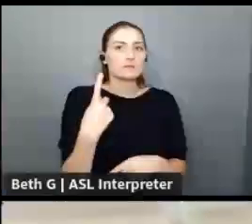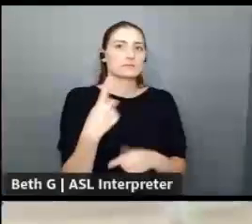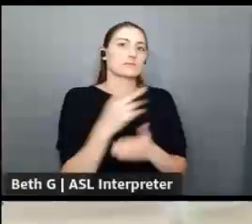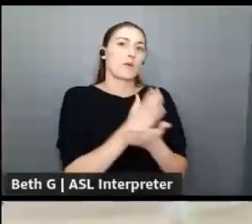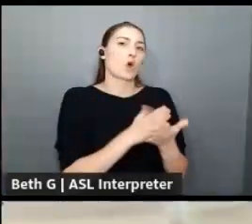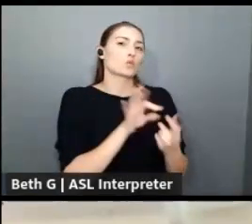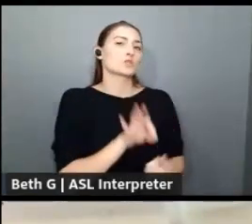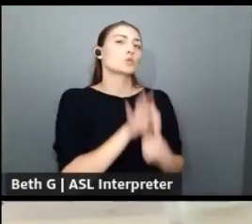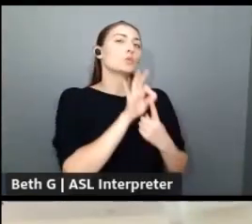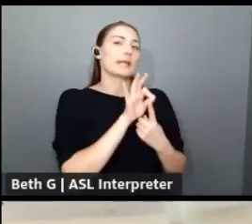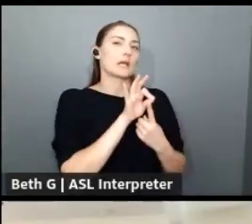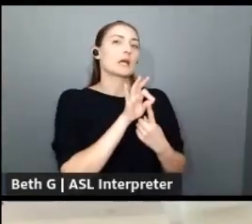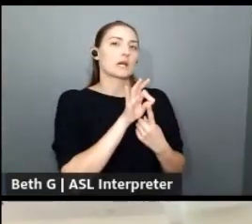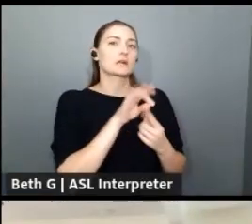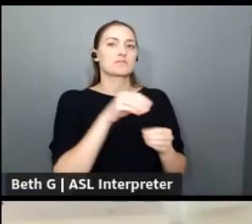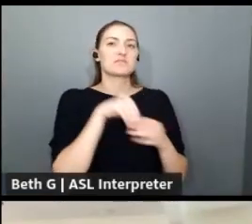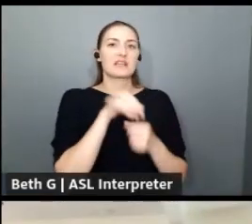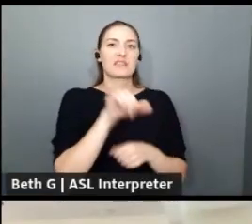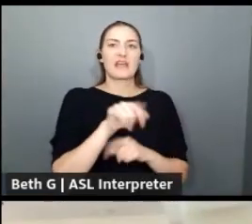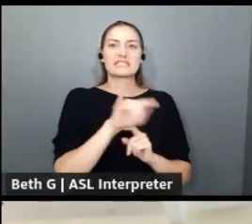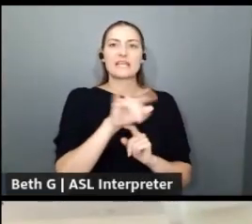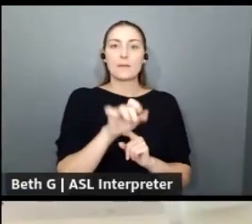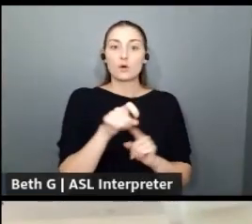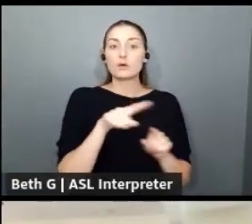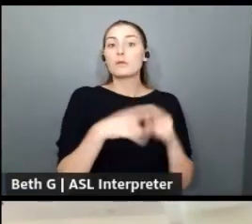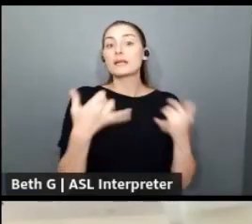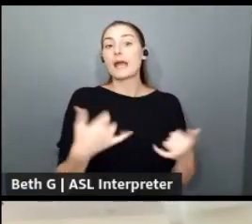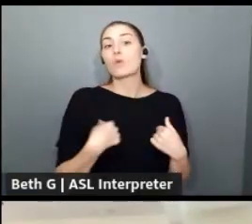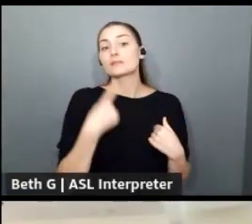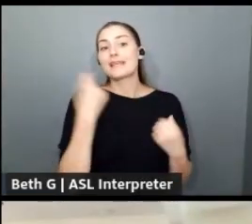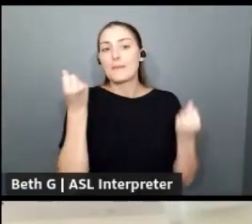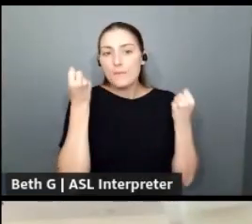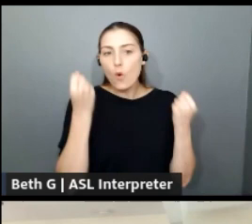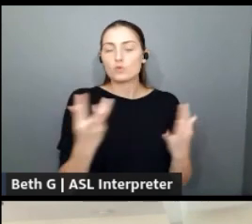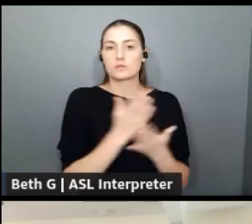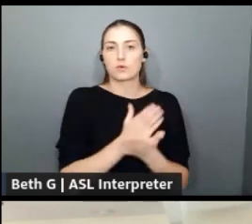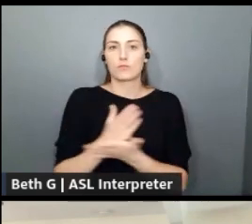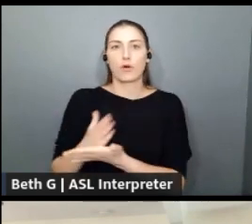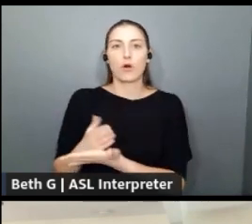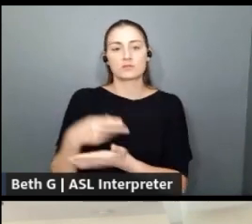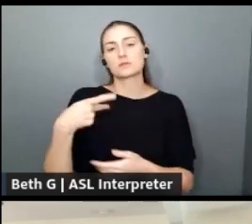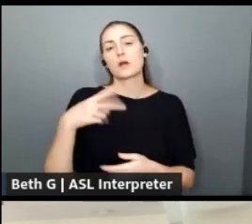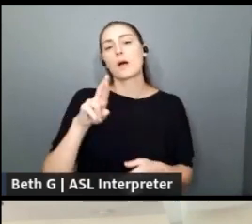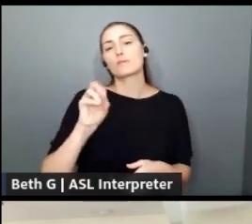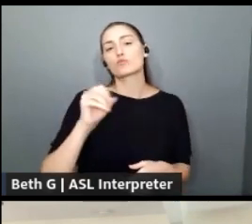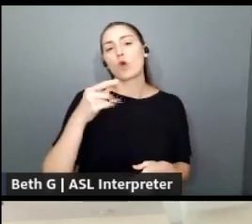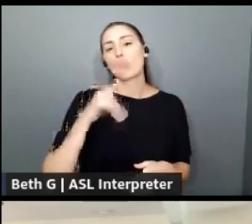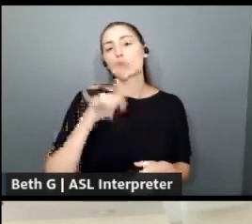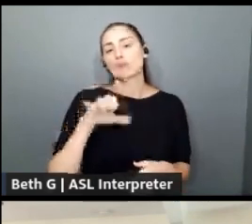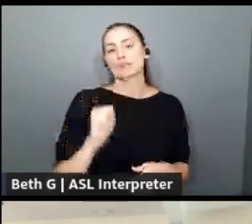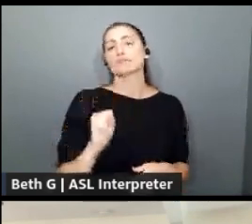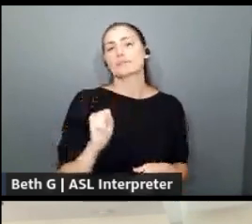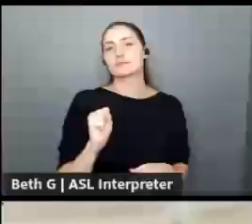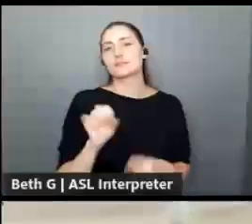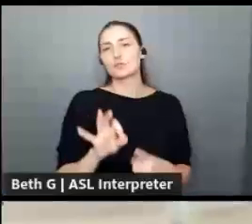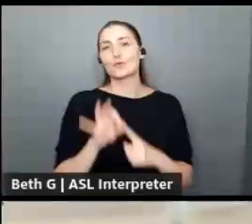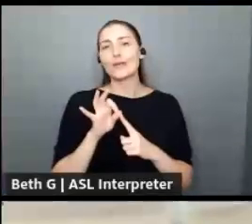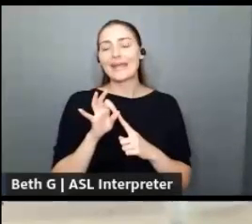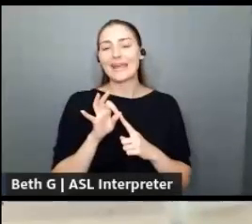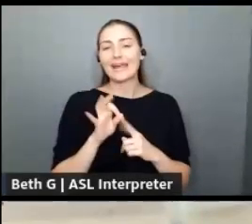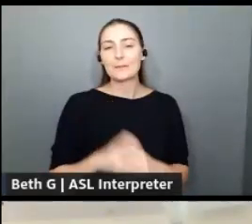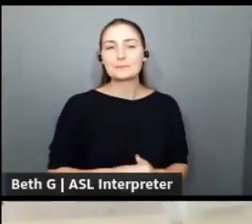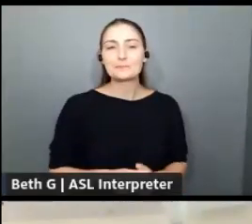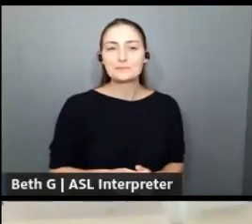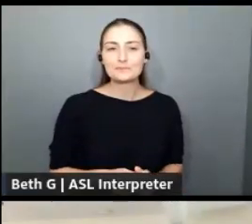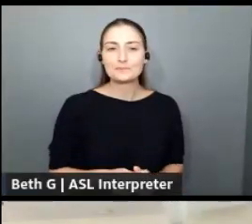our tables. Let's say multiple properties are unique. For example, with our previous example, let's say we